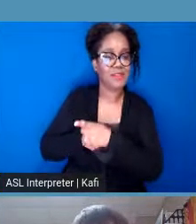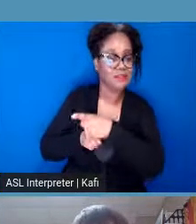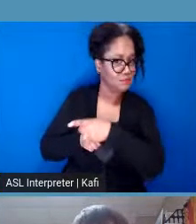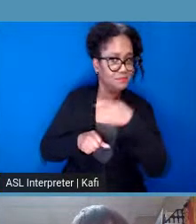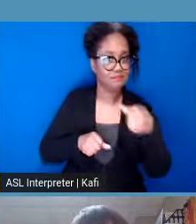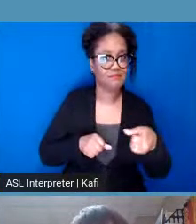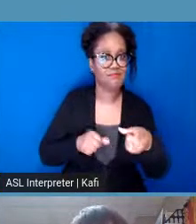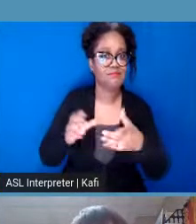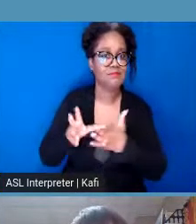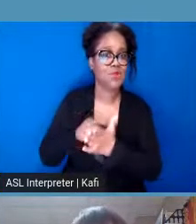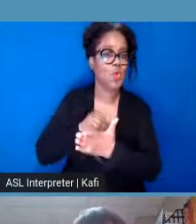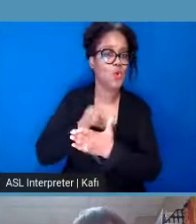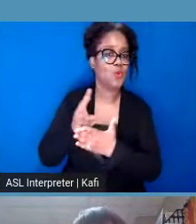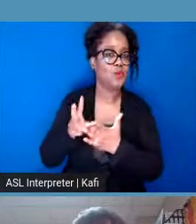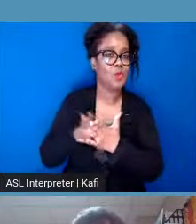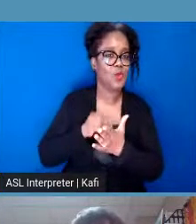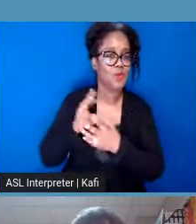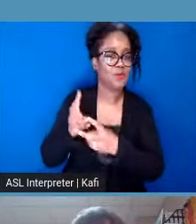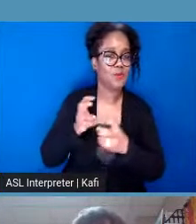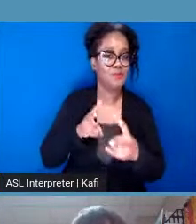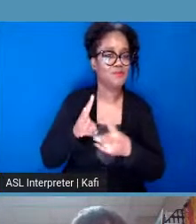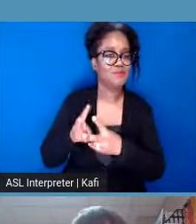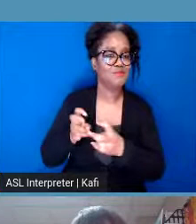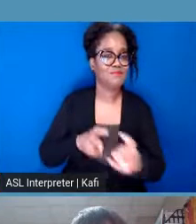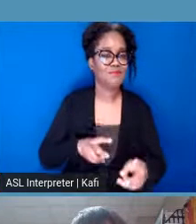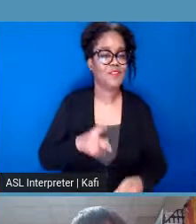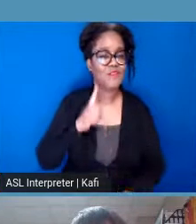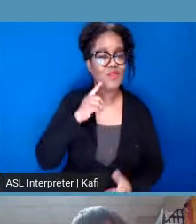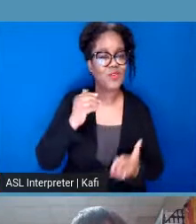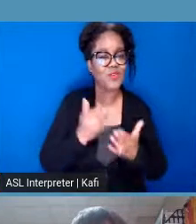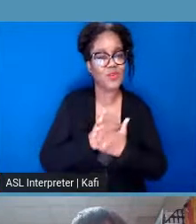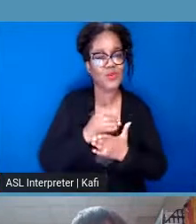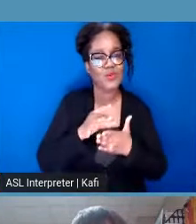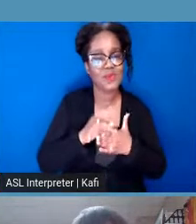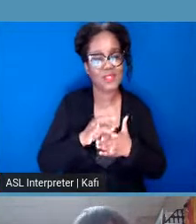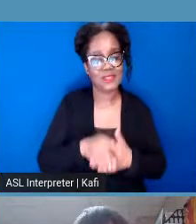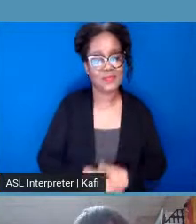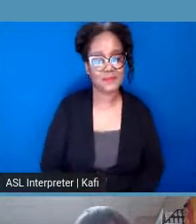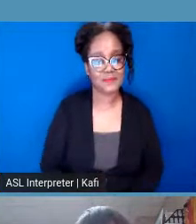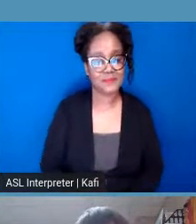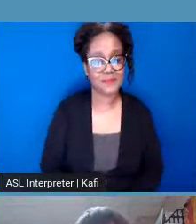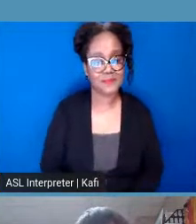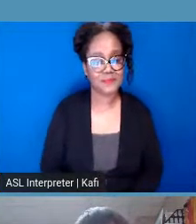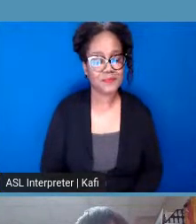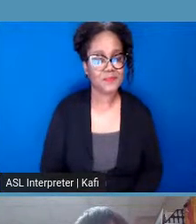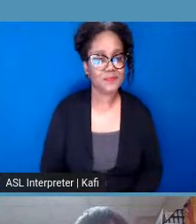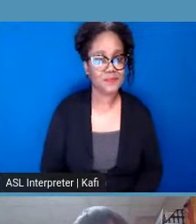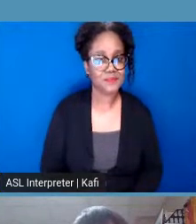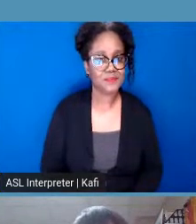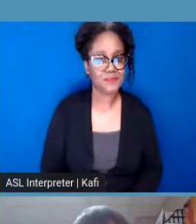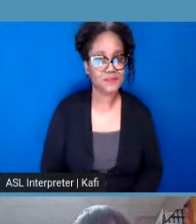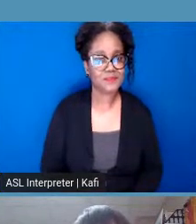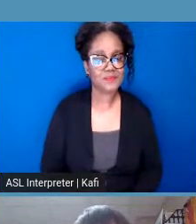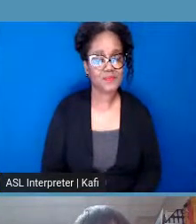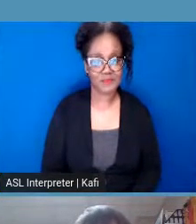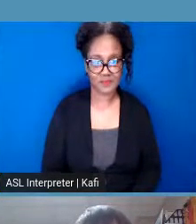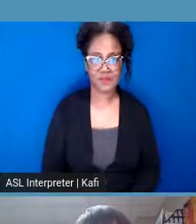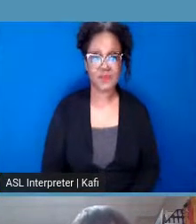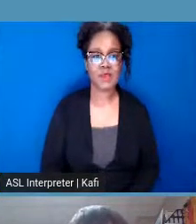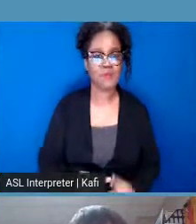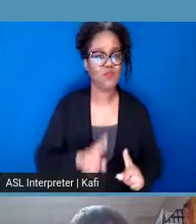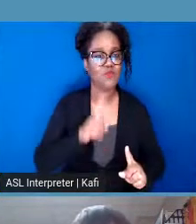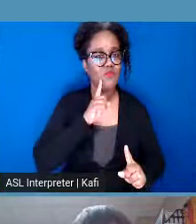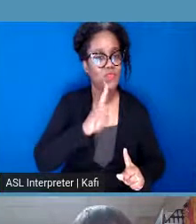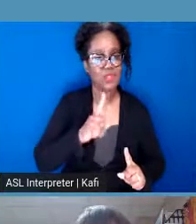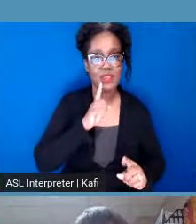for the new content. But up front, one of the things that really paid dividends was